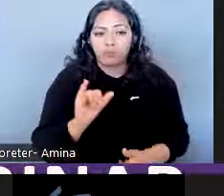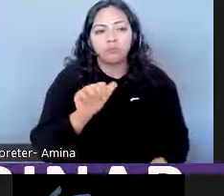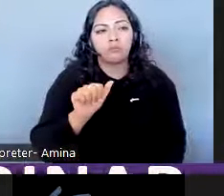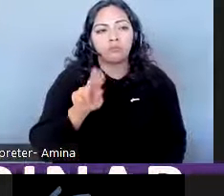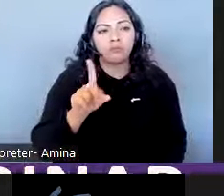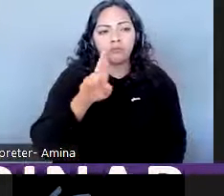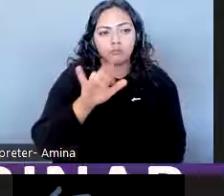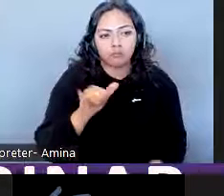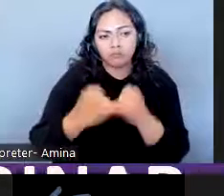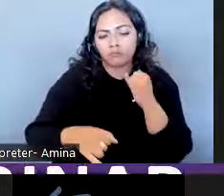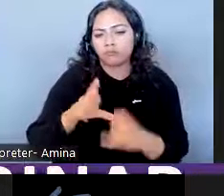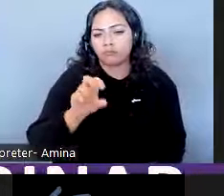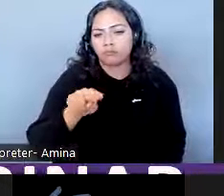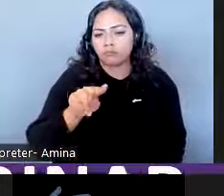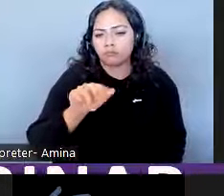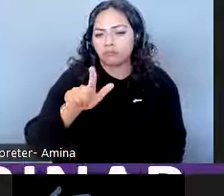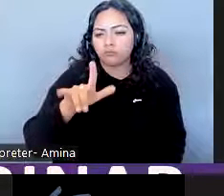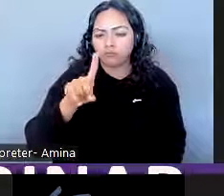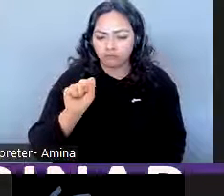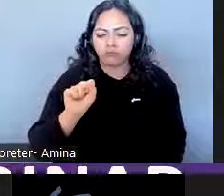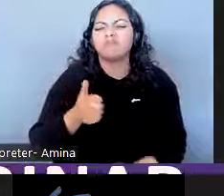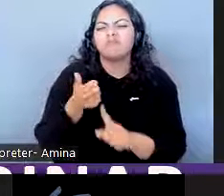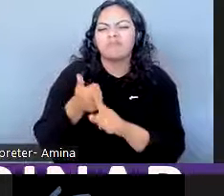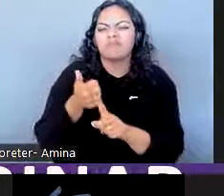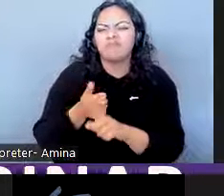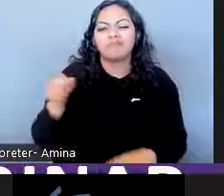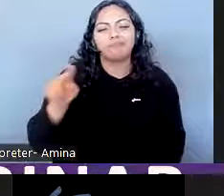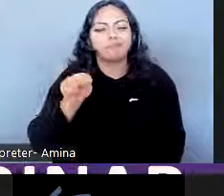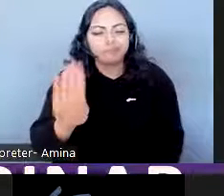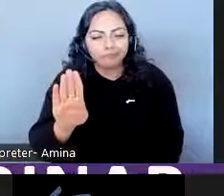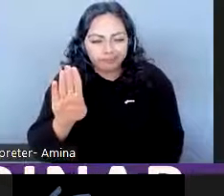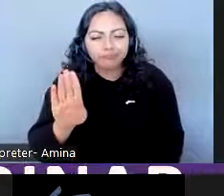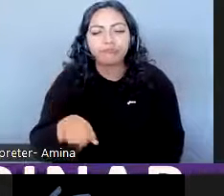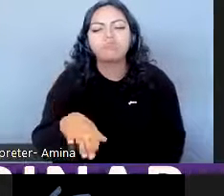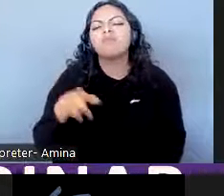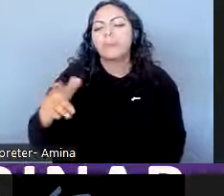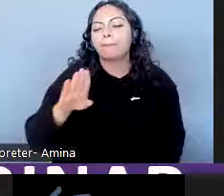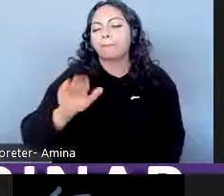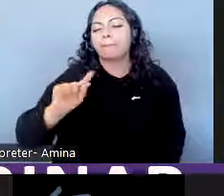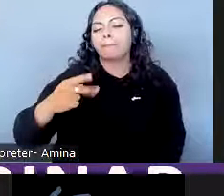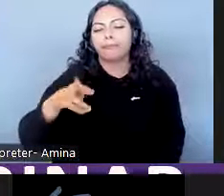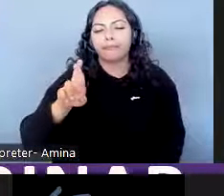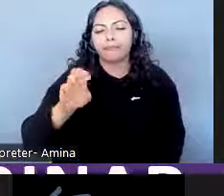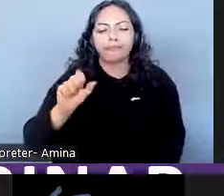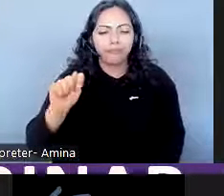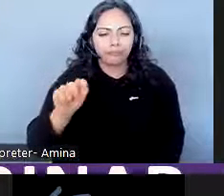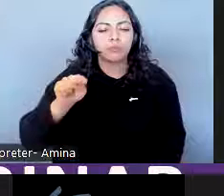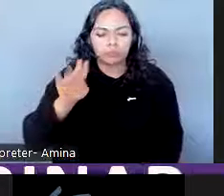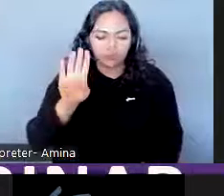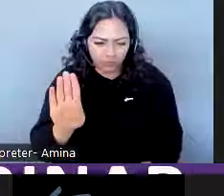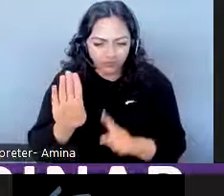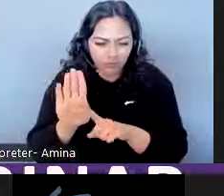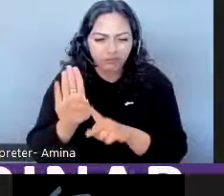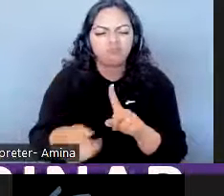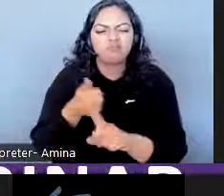Engagement Coordinator at the Anglophone North School District in Bathurst, New Brunswick. And Audrey,